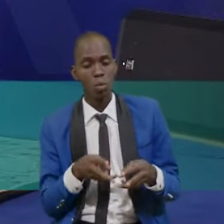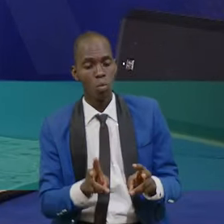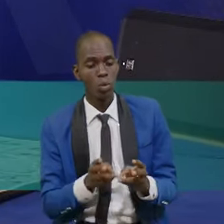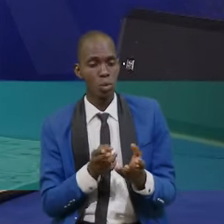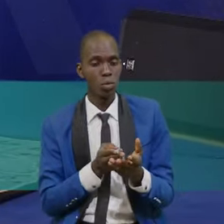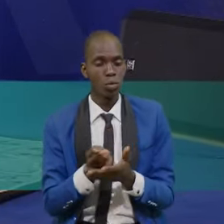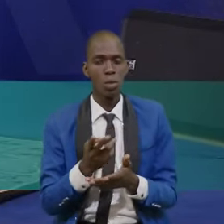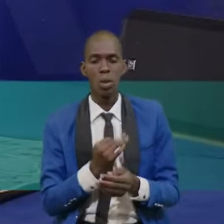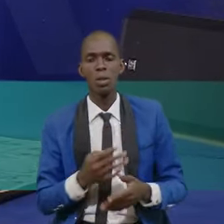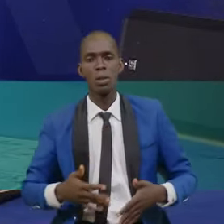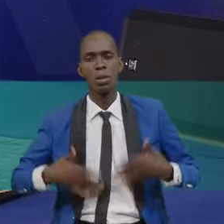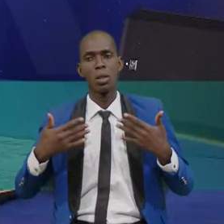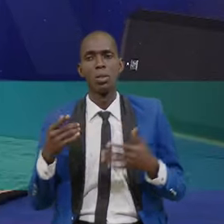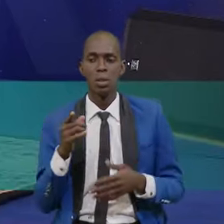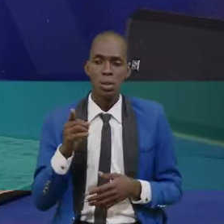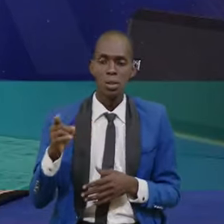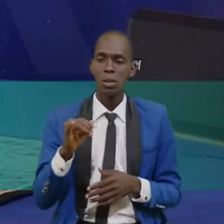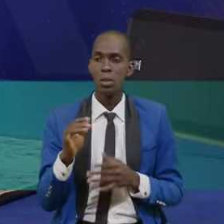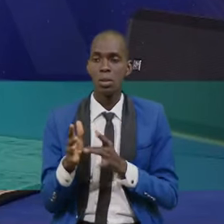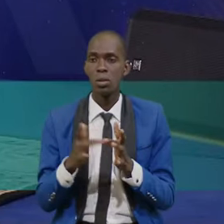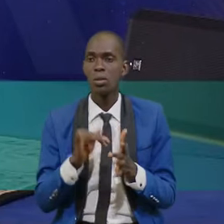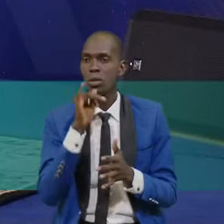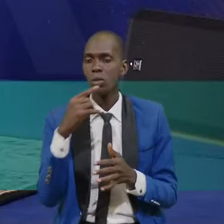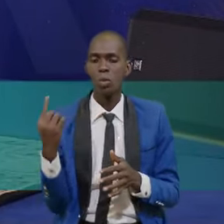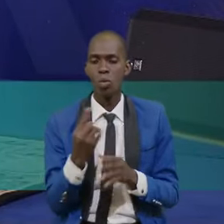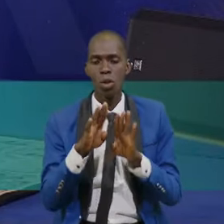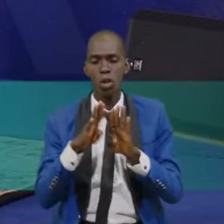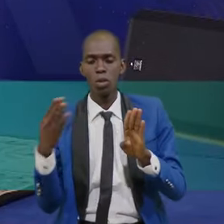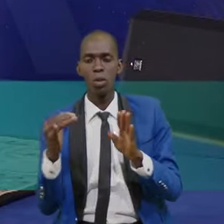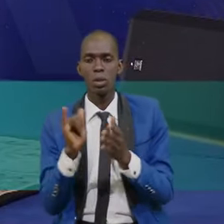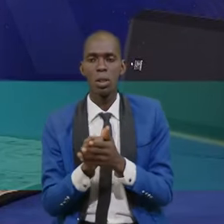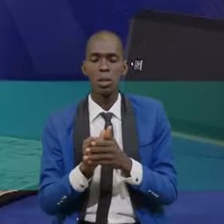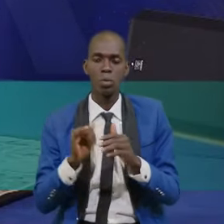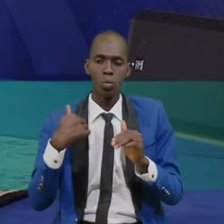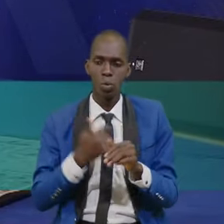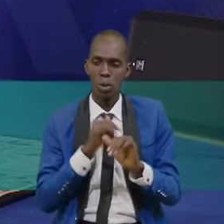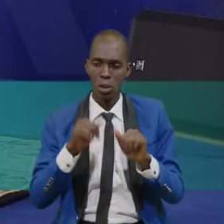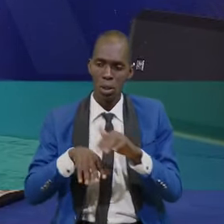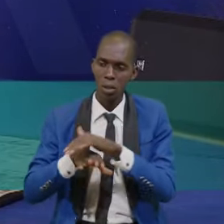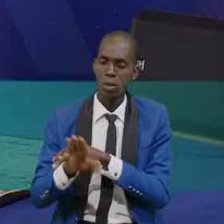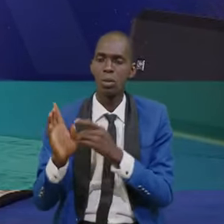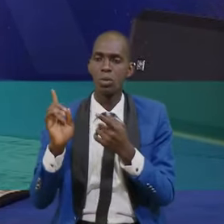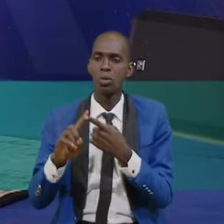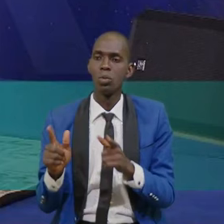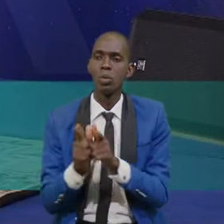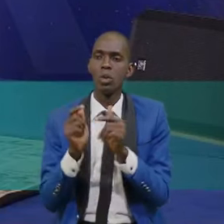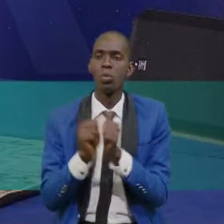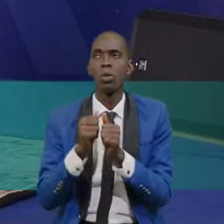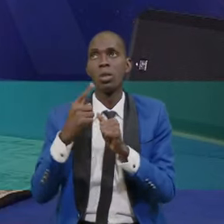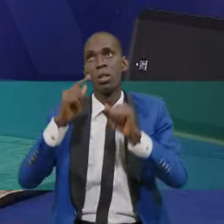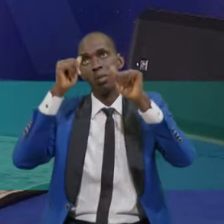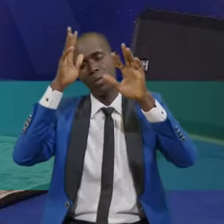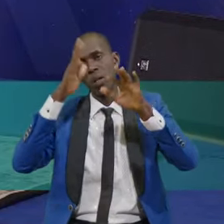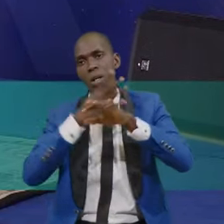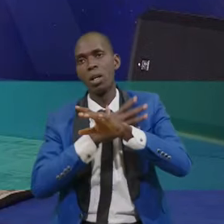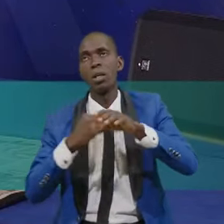He is the only door by which we can get to the Father, by which we can get to heaven. He tells